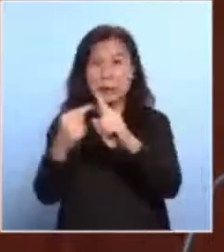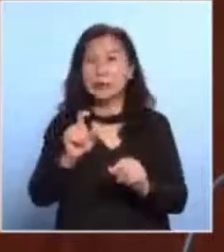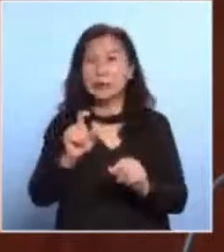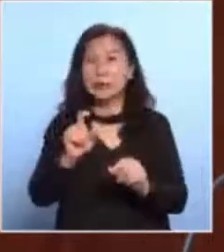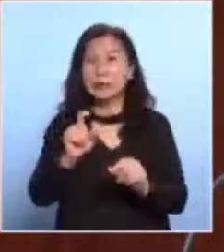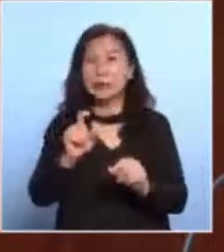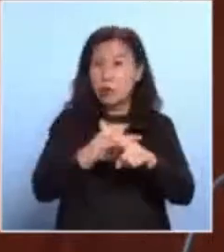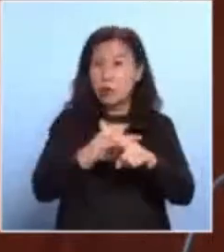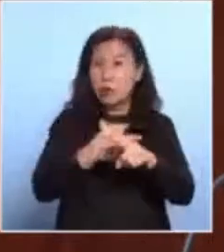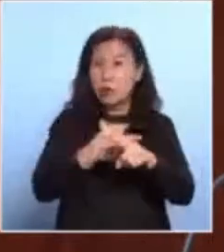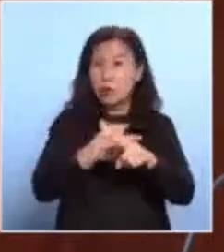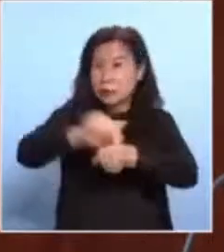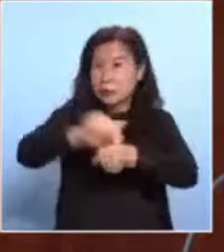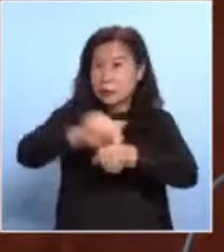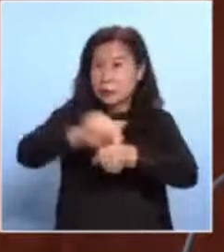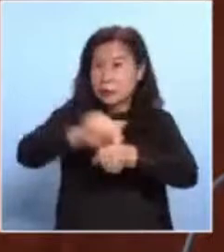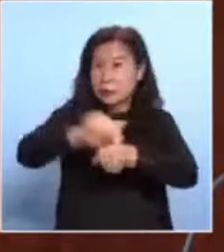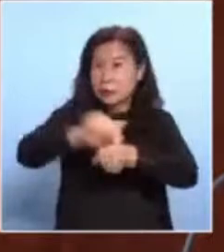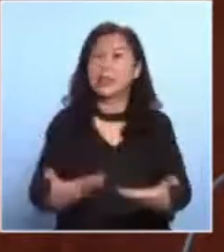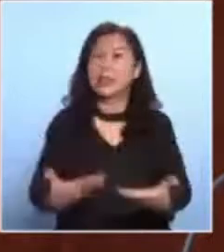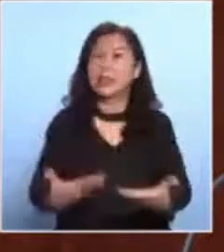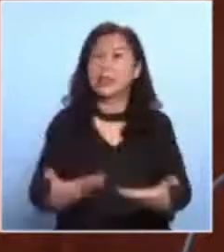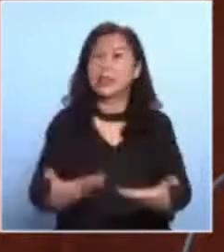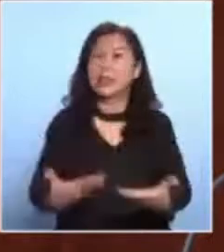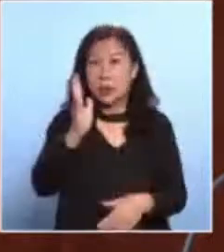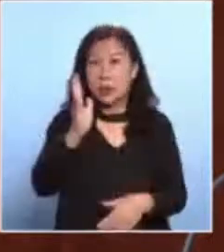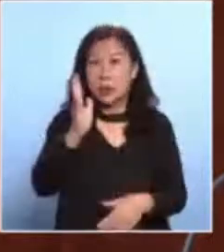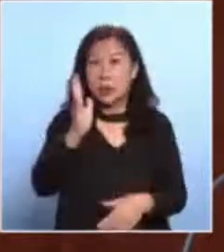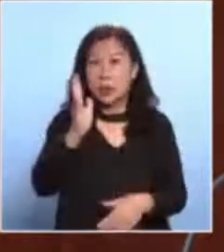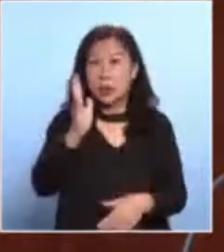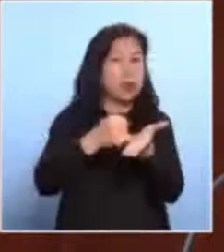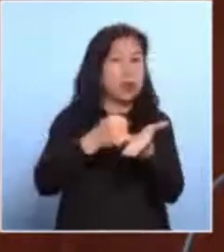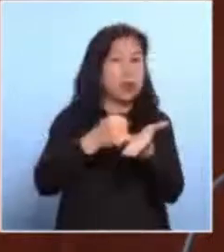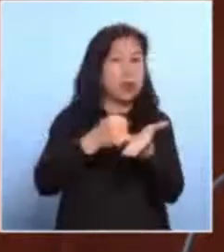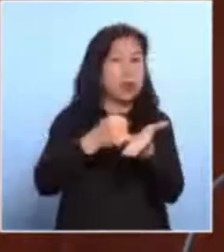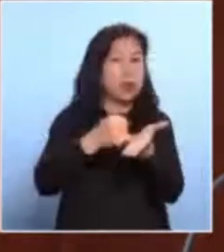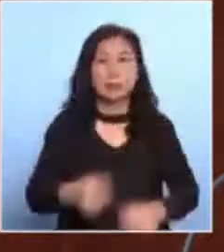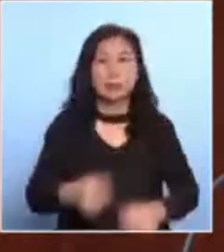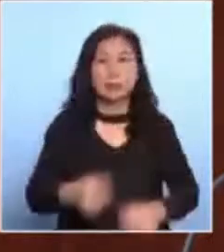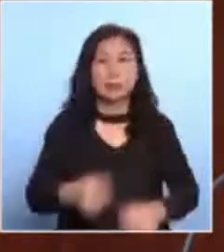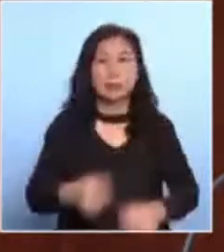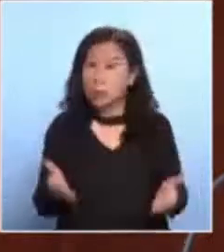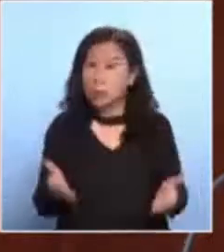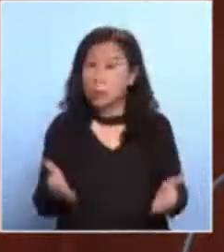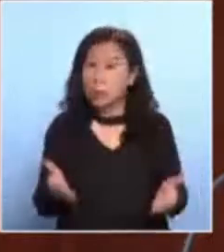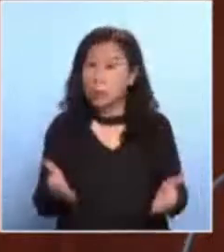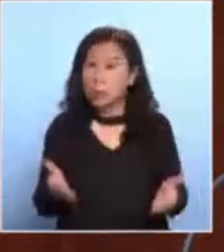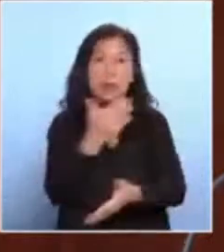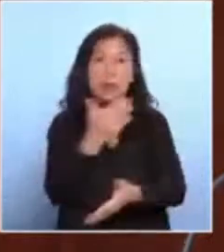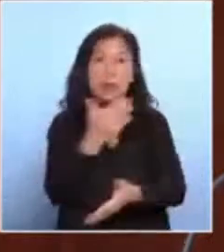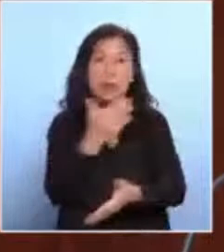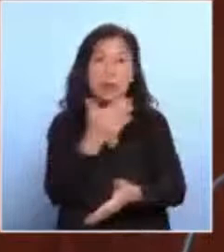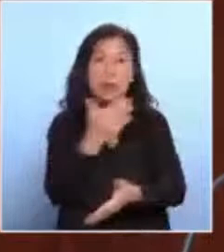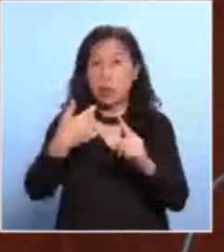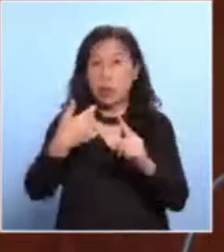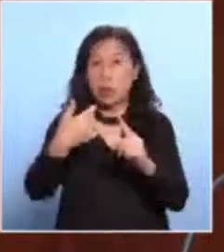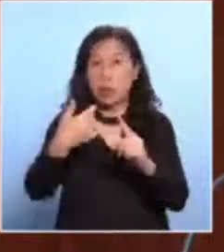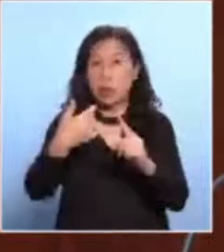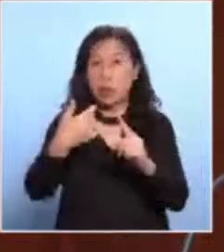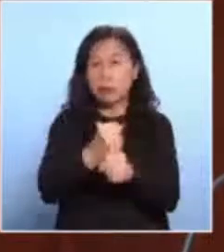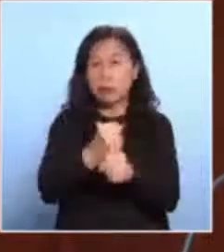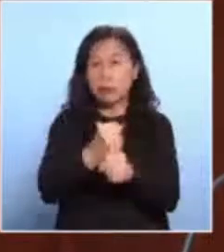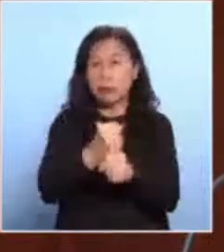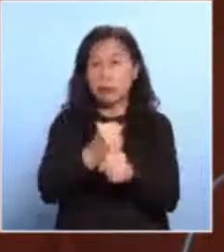of encouraging their employment. This will benefit some 6,800 persons